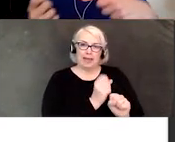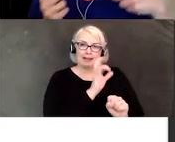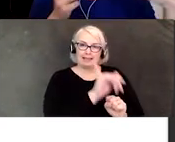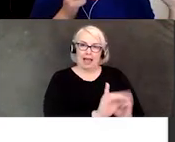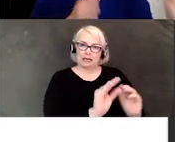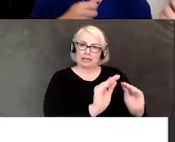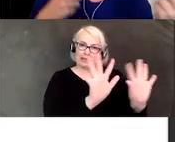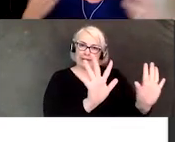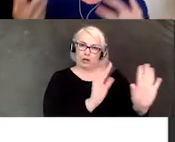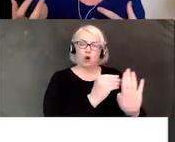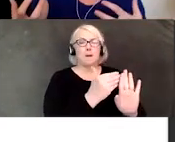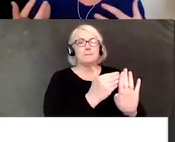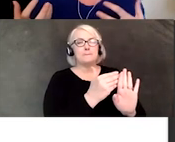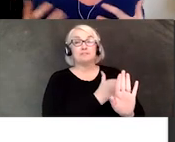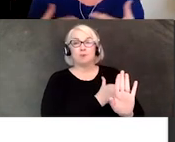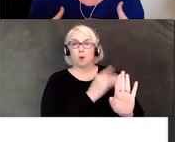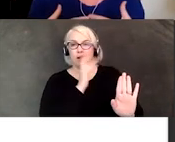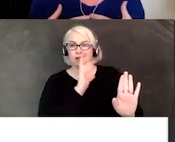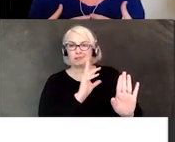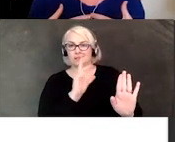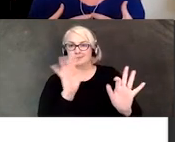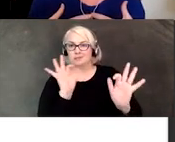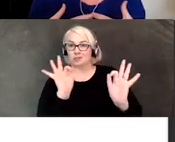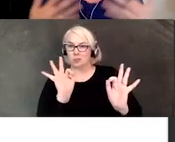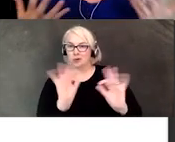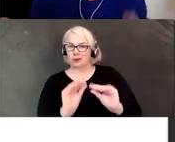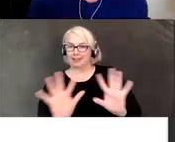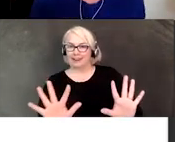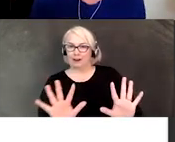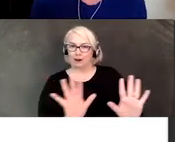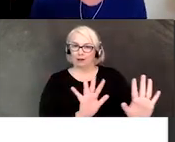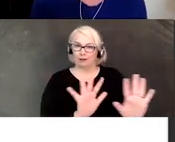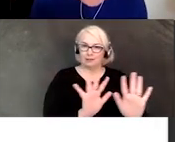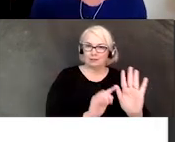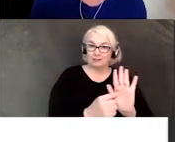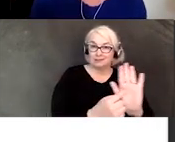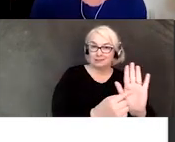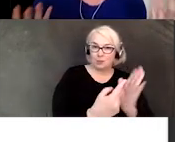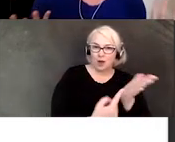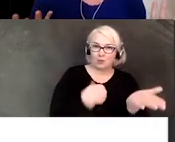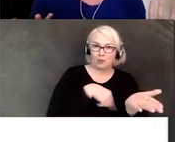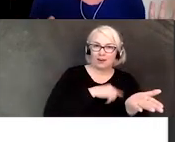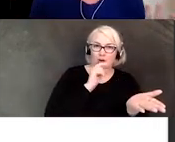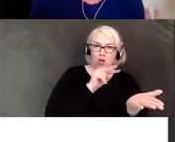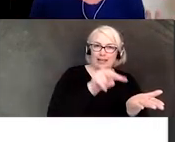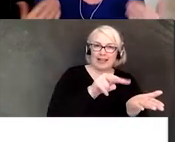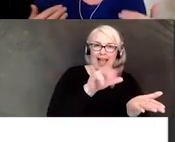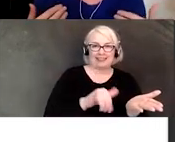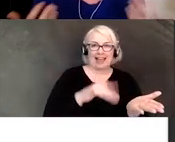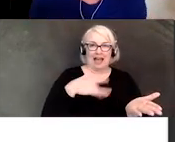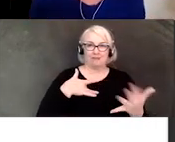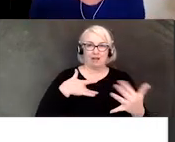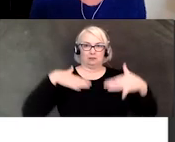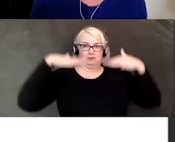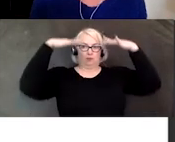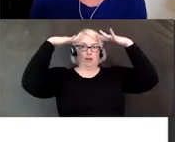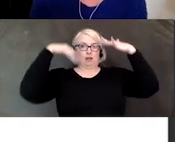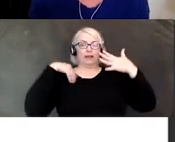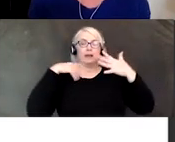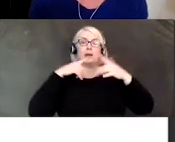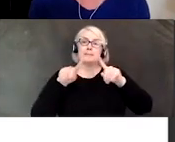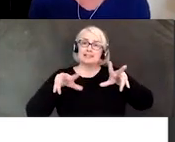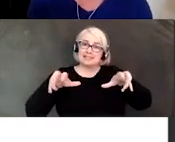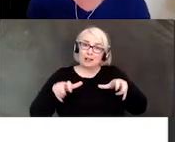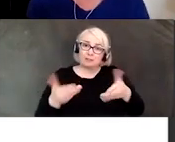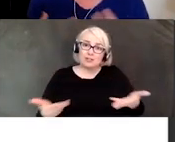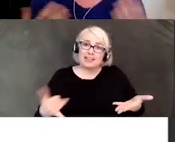clear of what we're looking at, um, intimidated me. And so then like the selfish thing is like, and I'm really proud of it